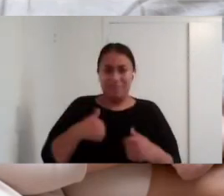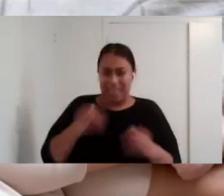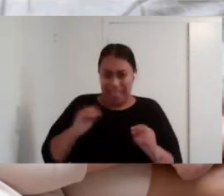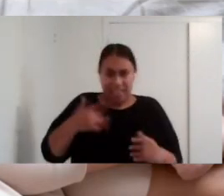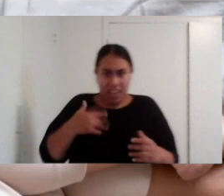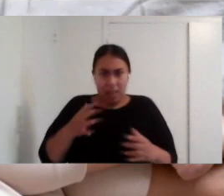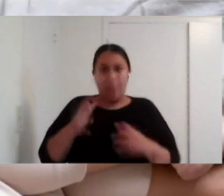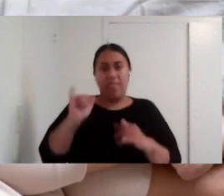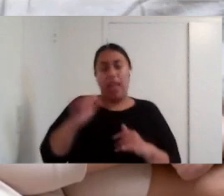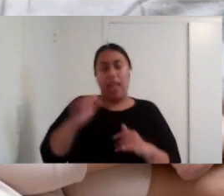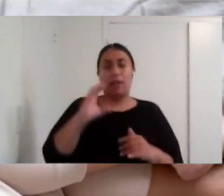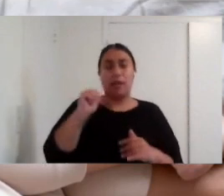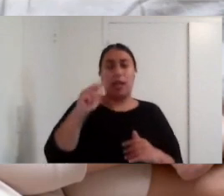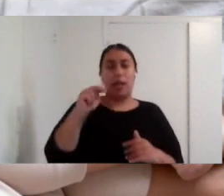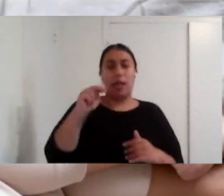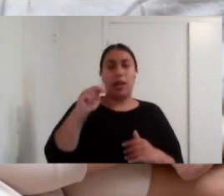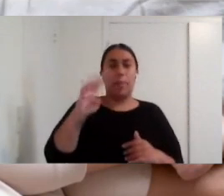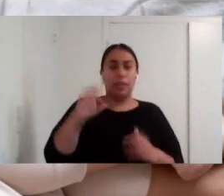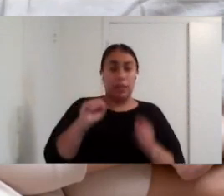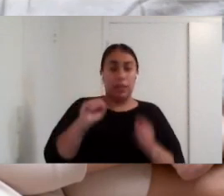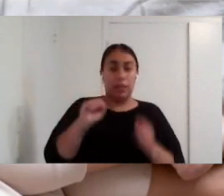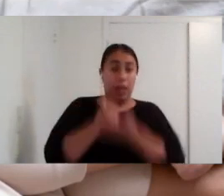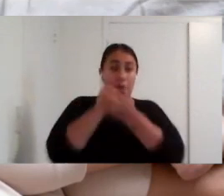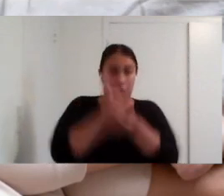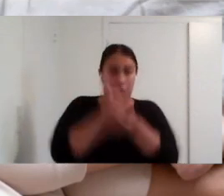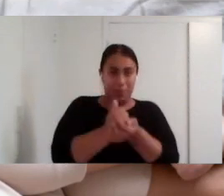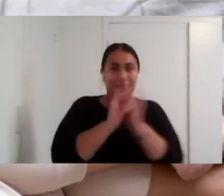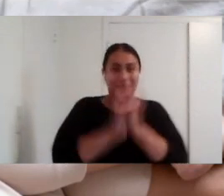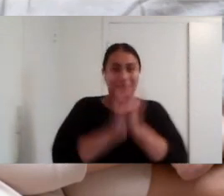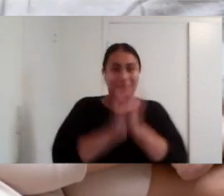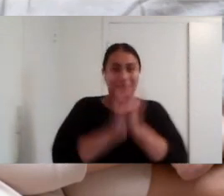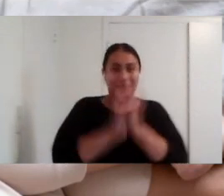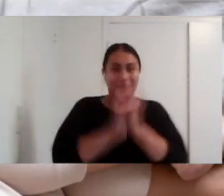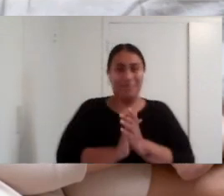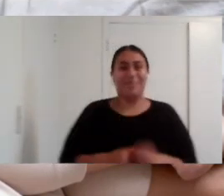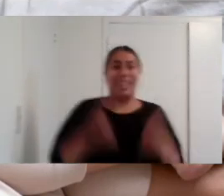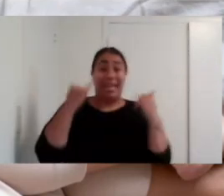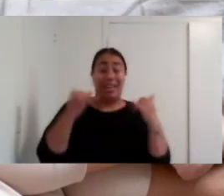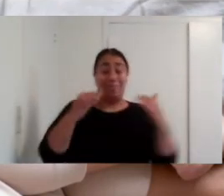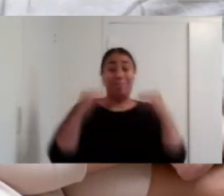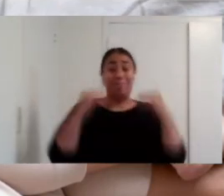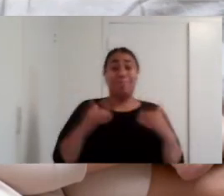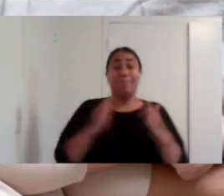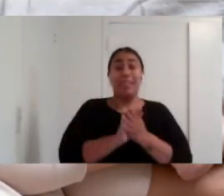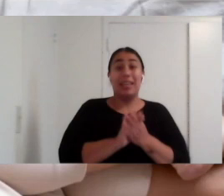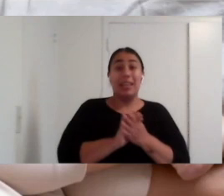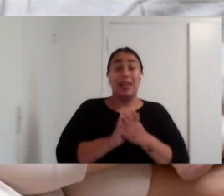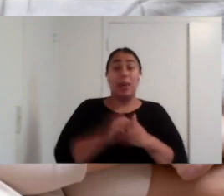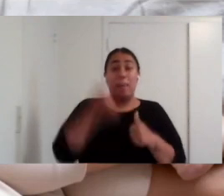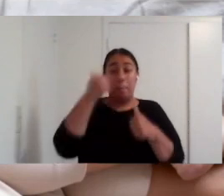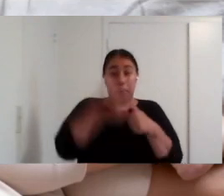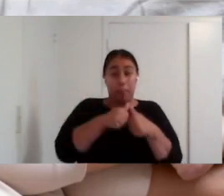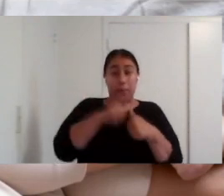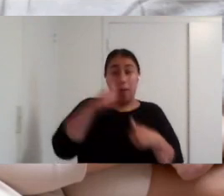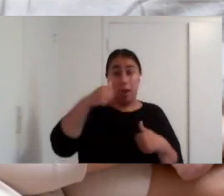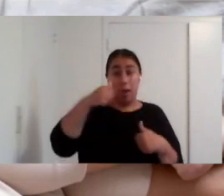patients. We know that CBD plays an important role when it comes to the treatment of anxiety. It can also help with depression,